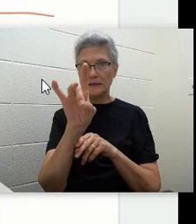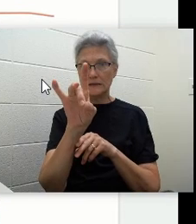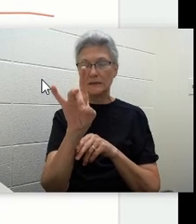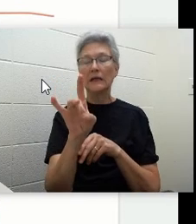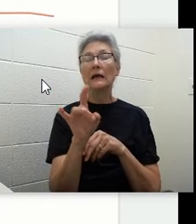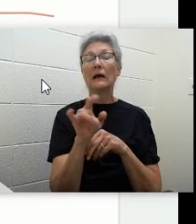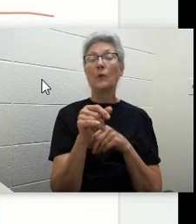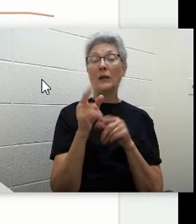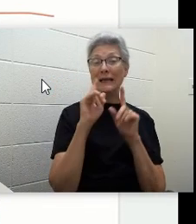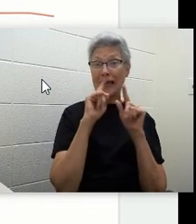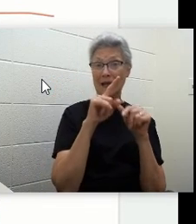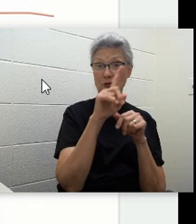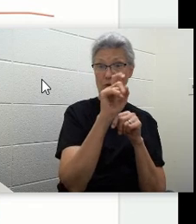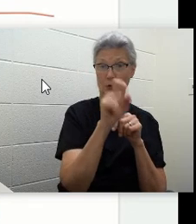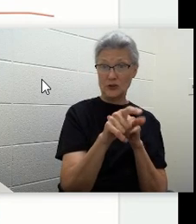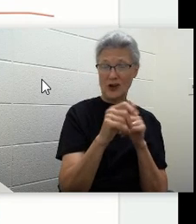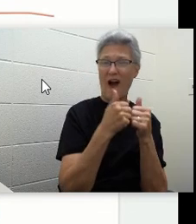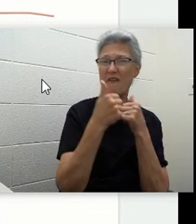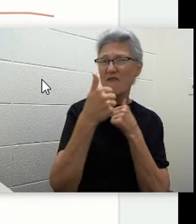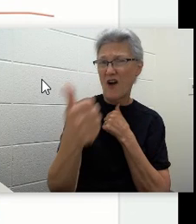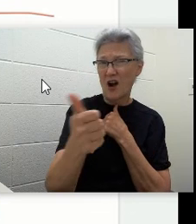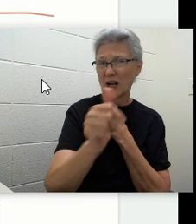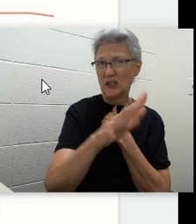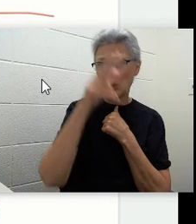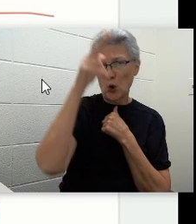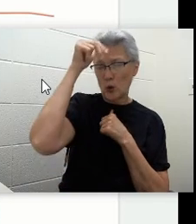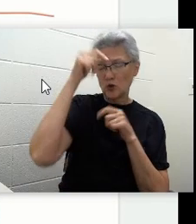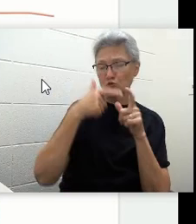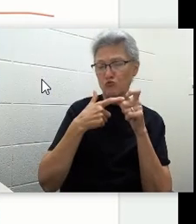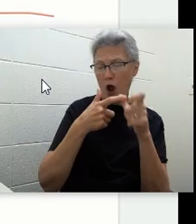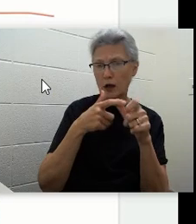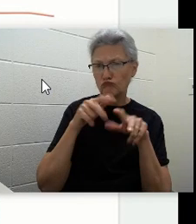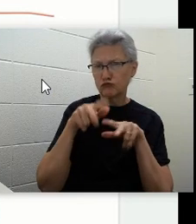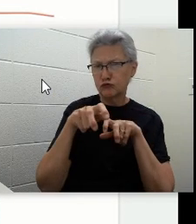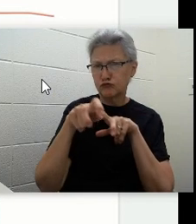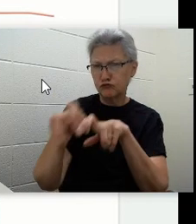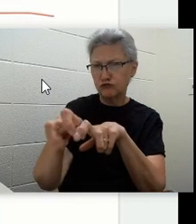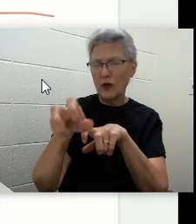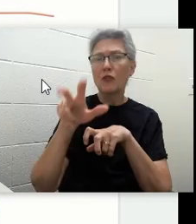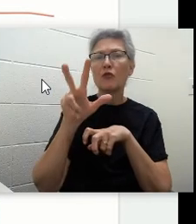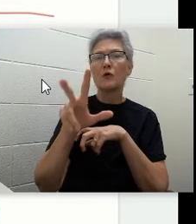asked. It says, how far does her horse run in 3 seconds? Her horse runs